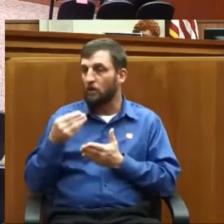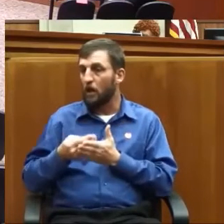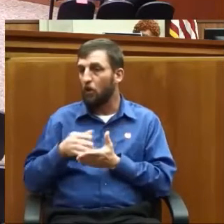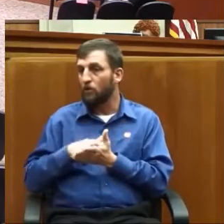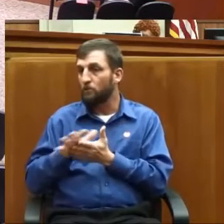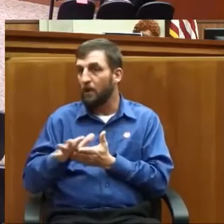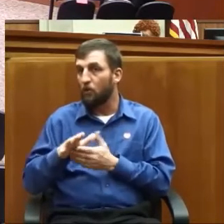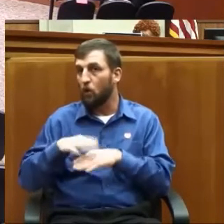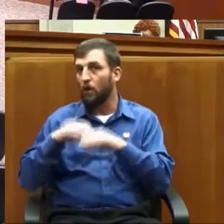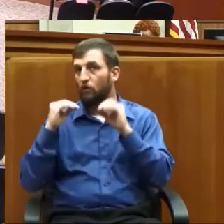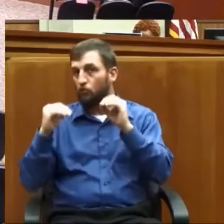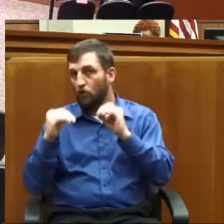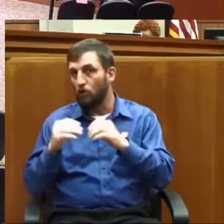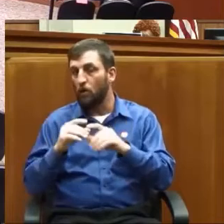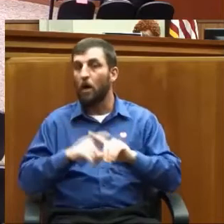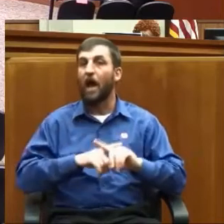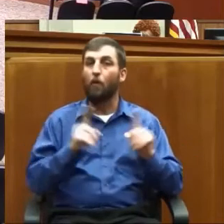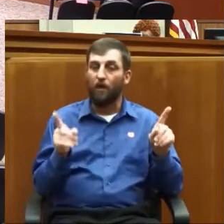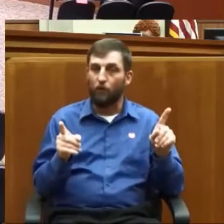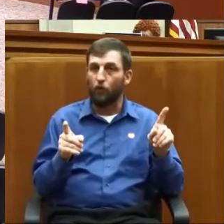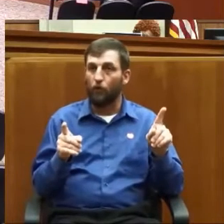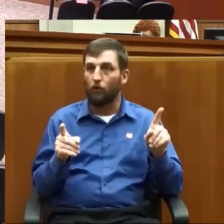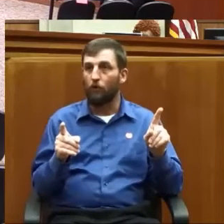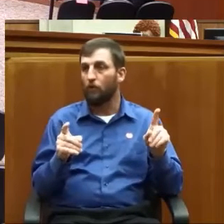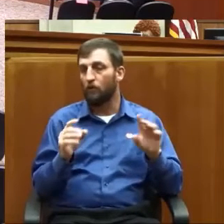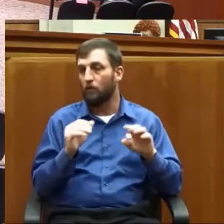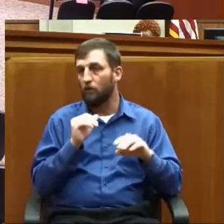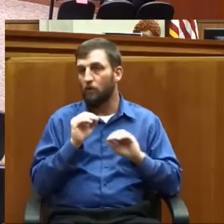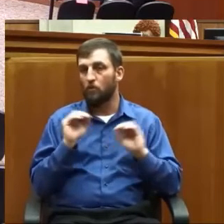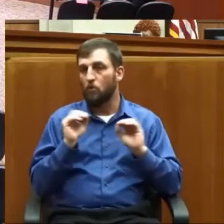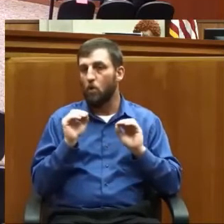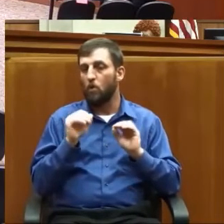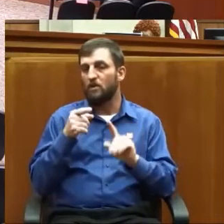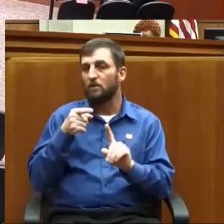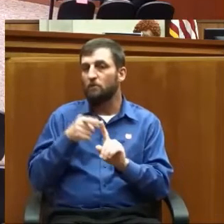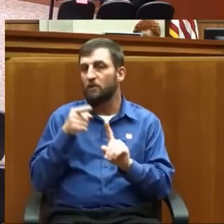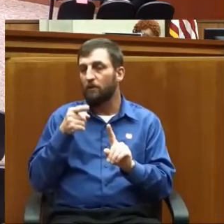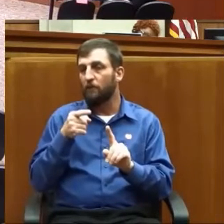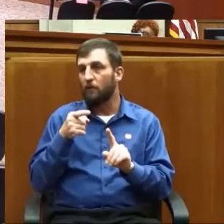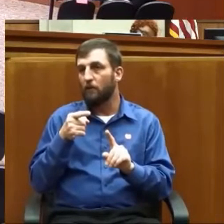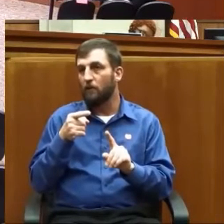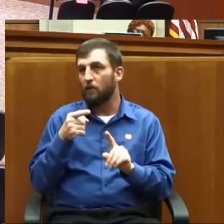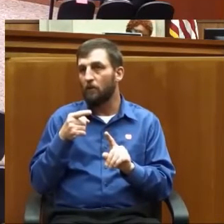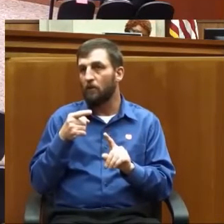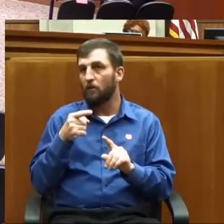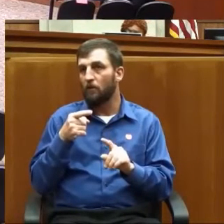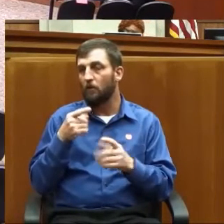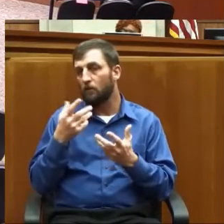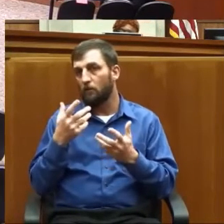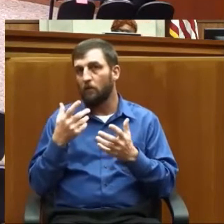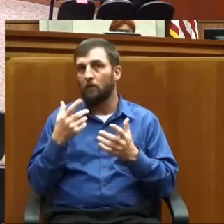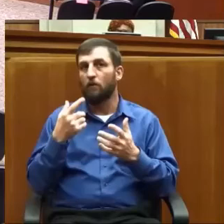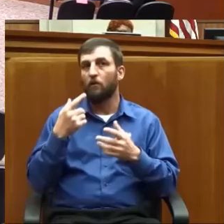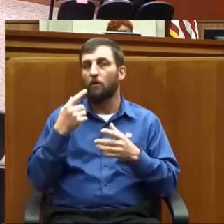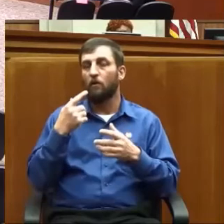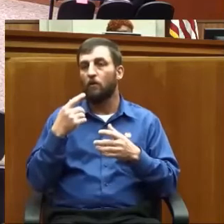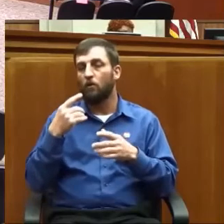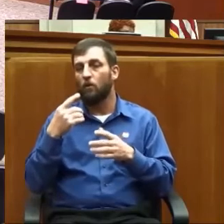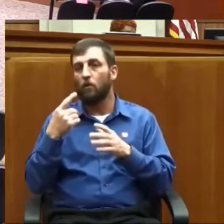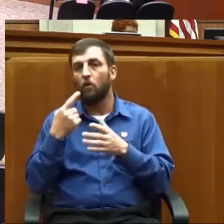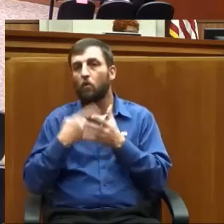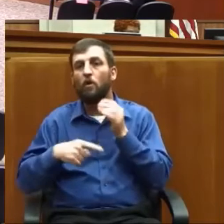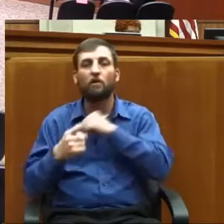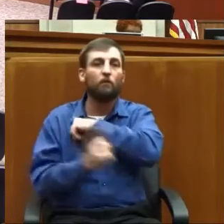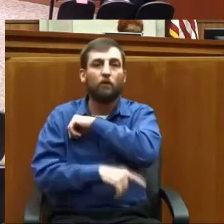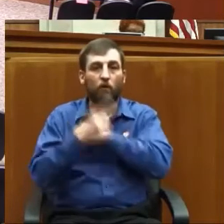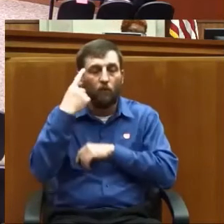spent instructionally. However, there's not specifically a ramification for the system for not meeting that presently according to